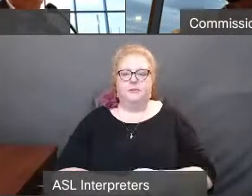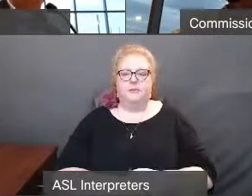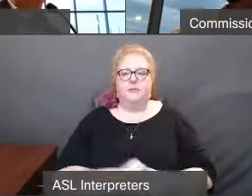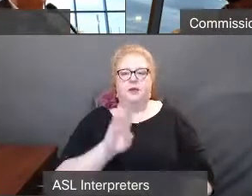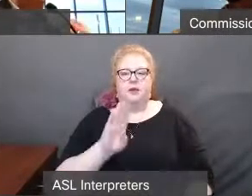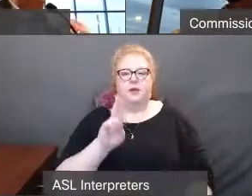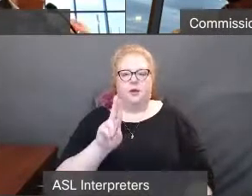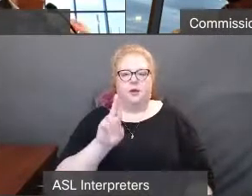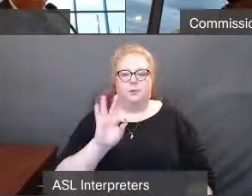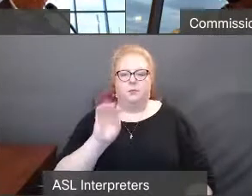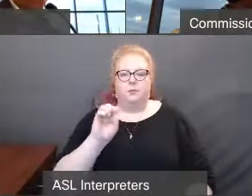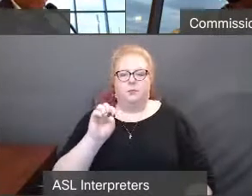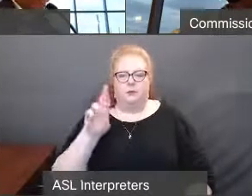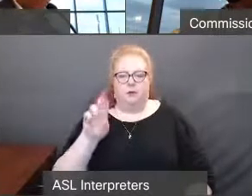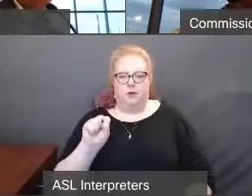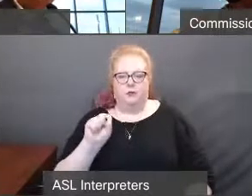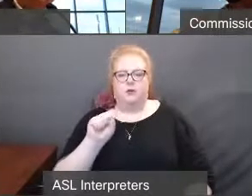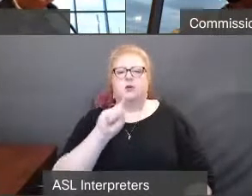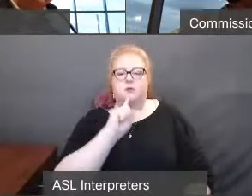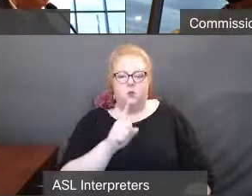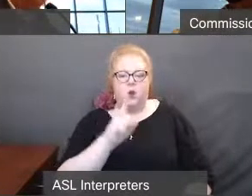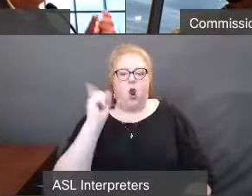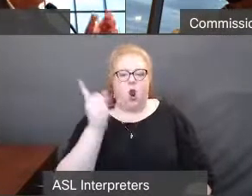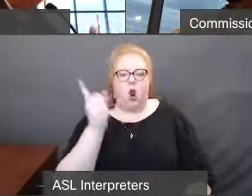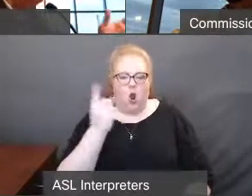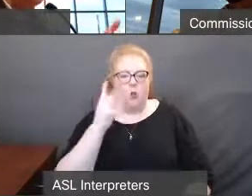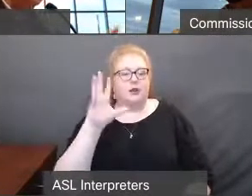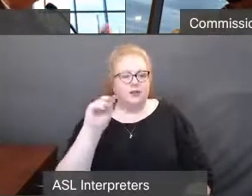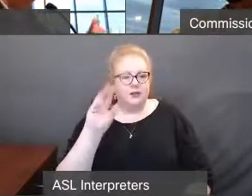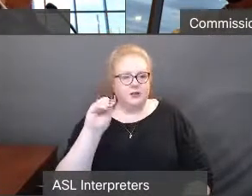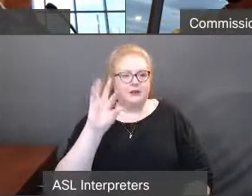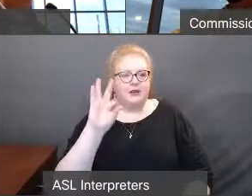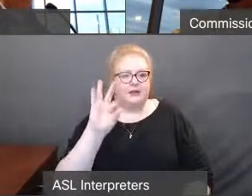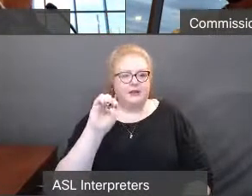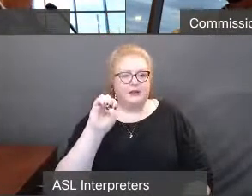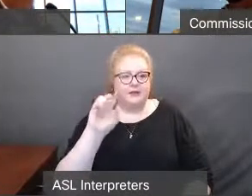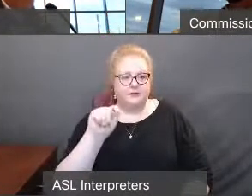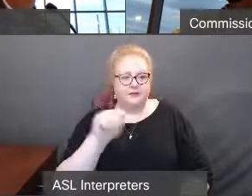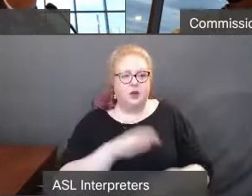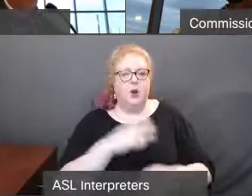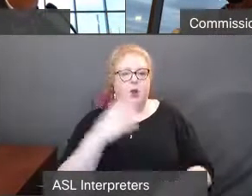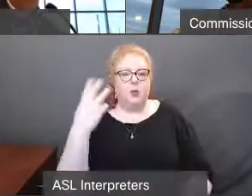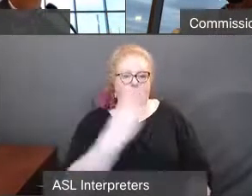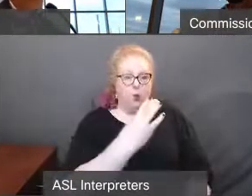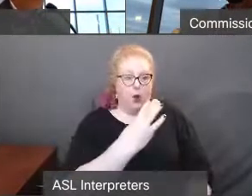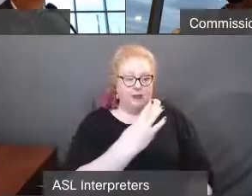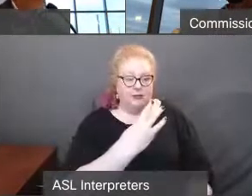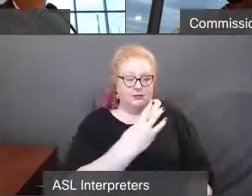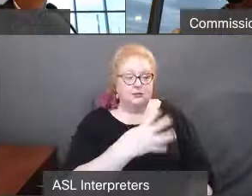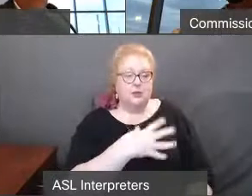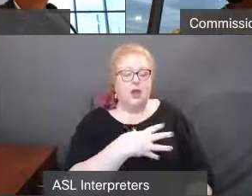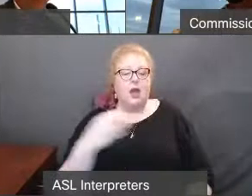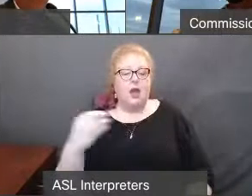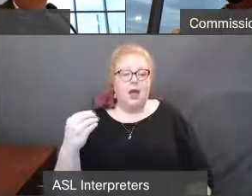buffers, they have always been 50 feet on the west and also on